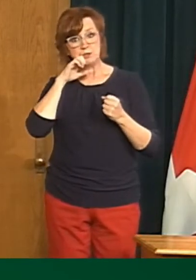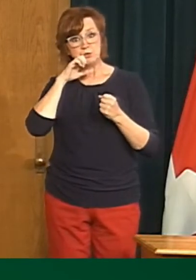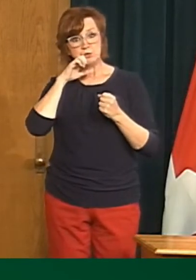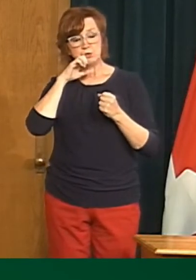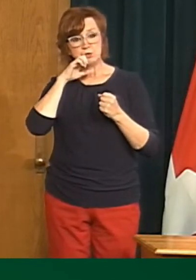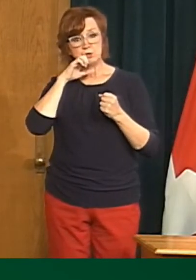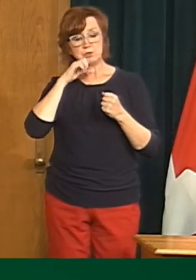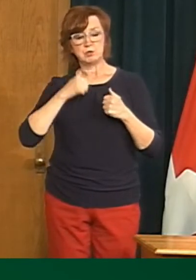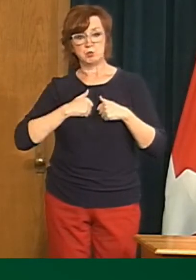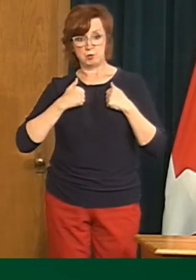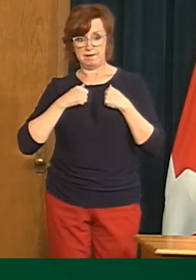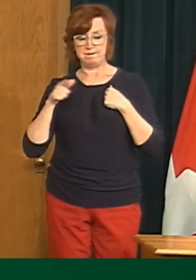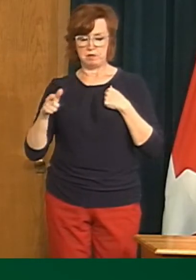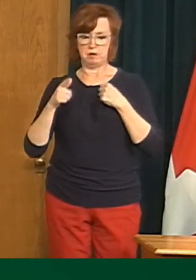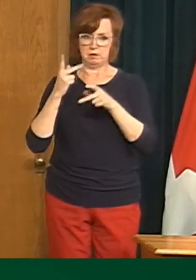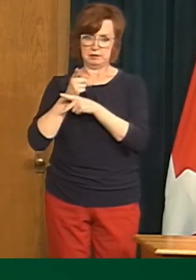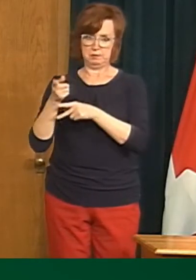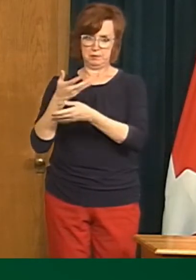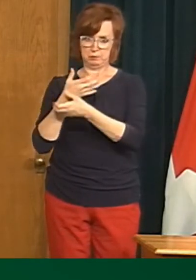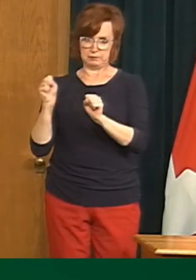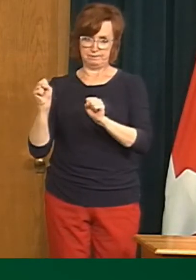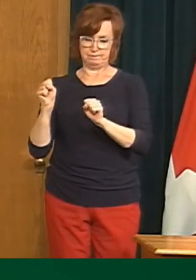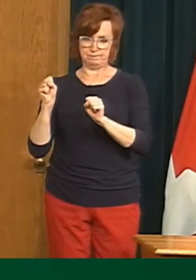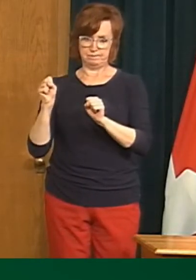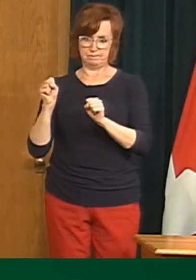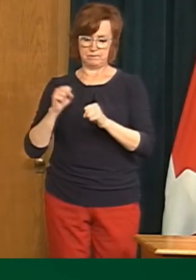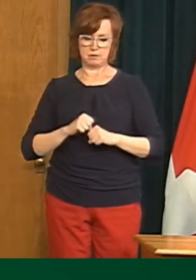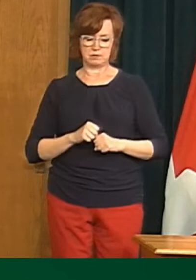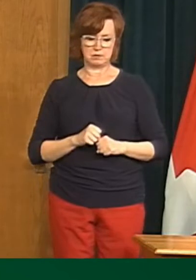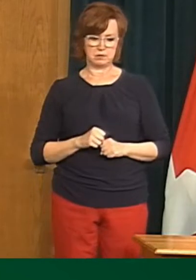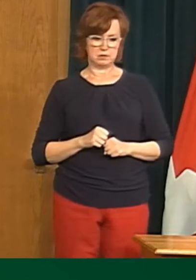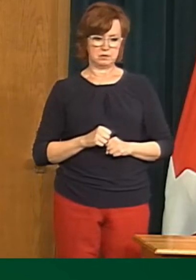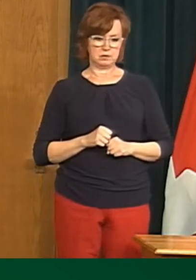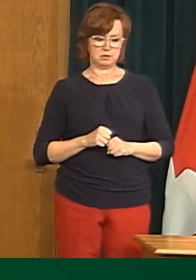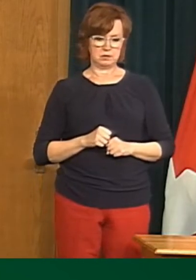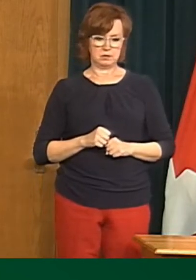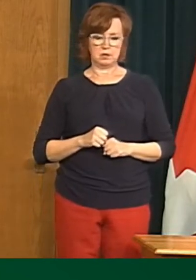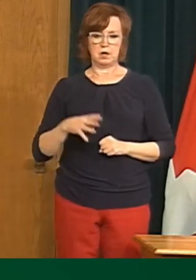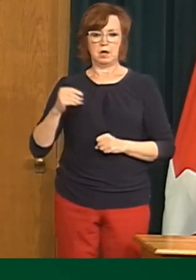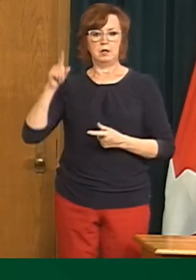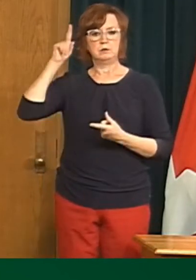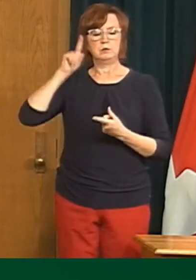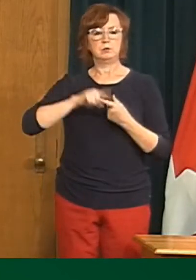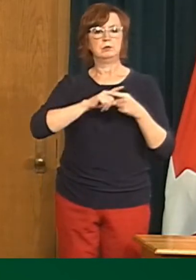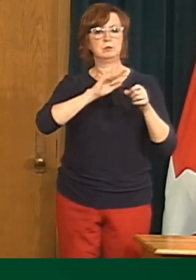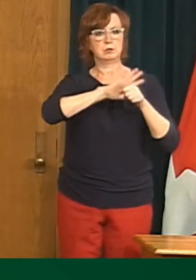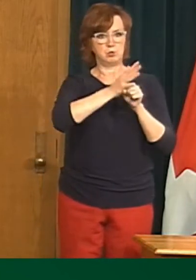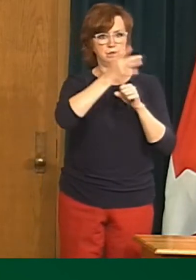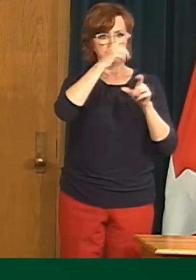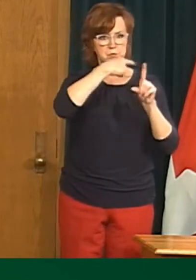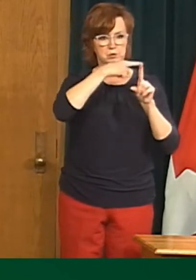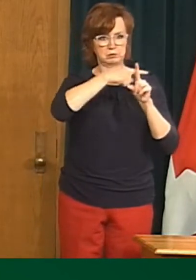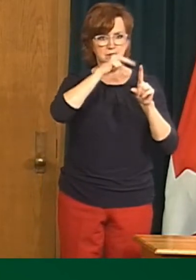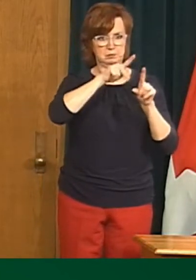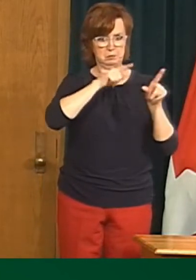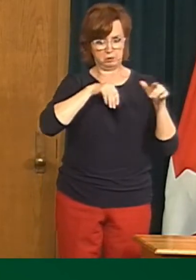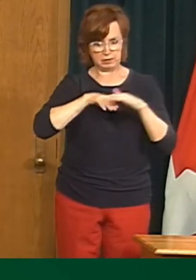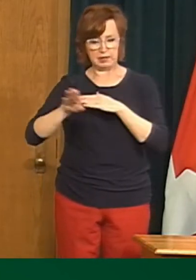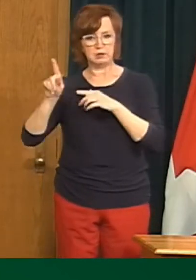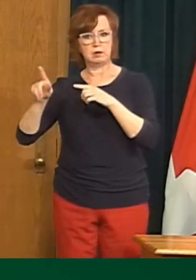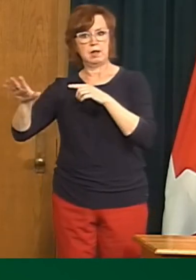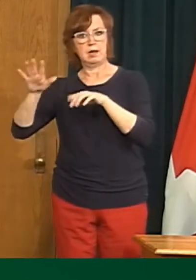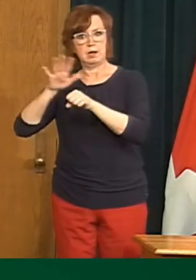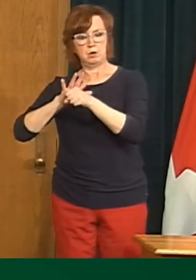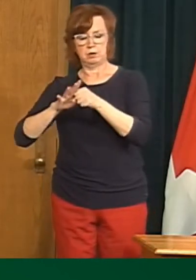not using or having asymptomatic COVID positive patients walking into them. And the other one is, as ministers mentioned,